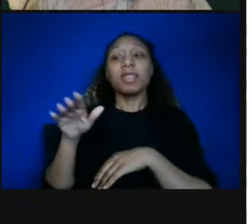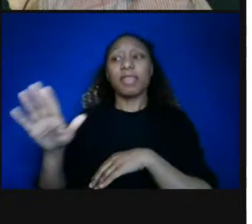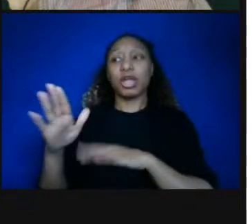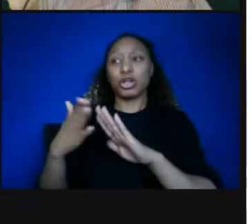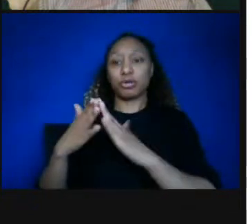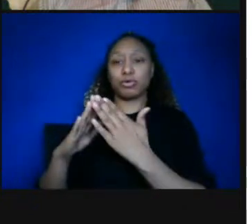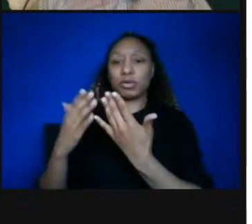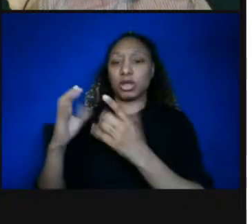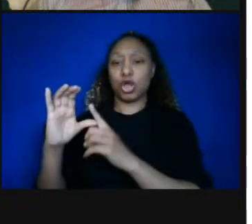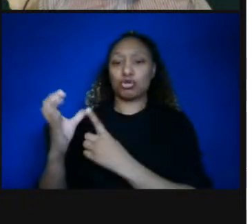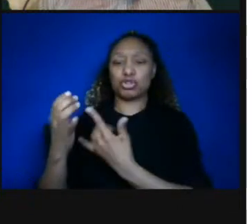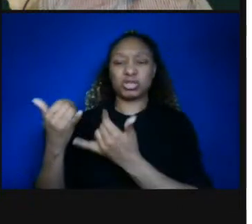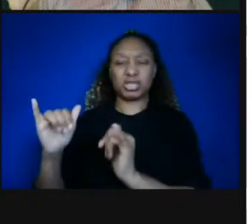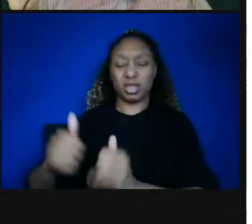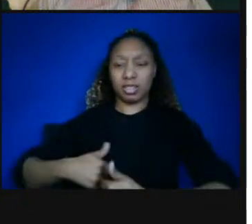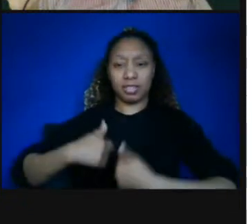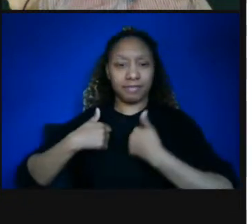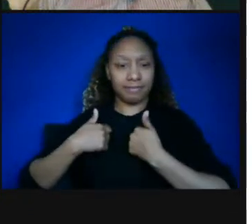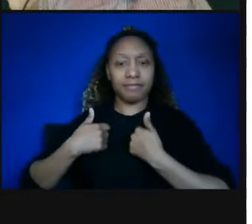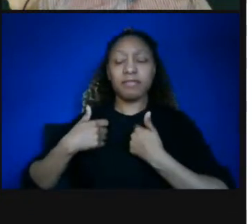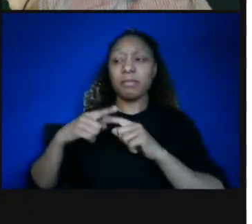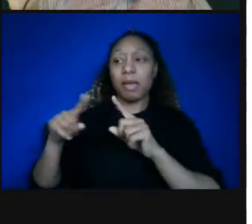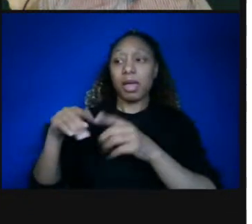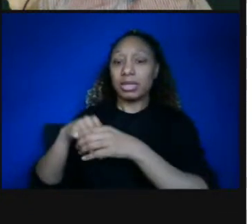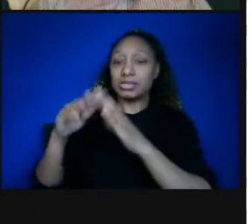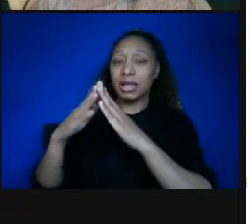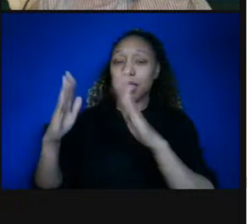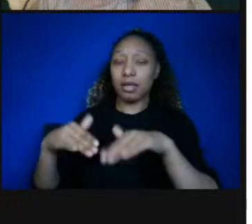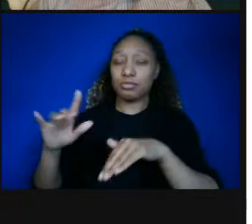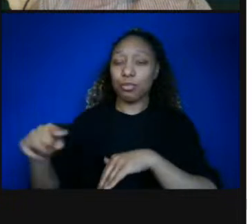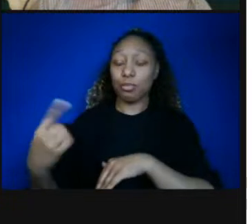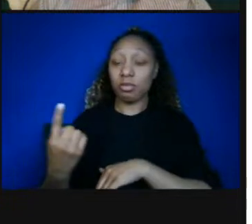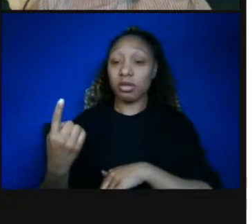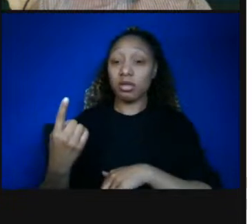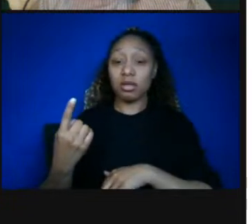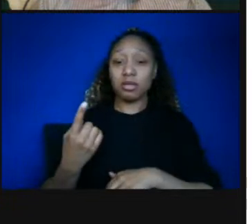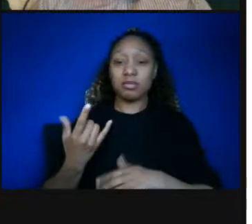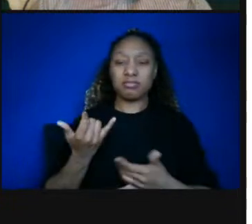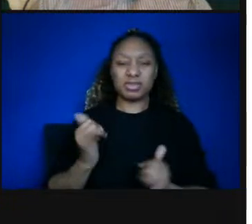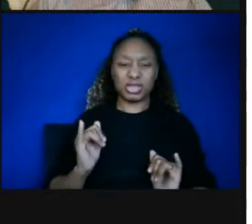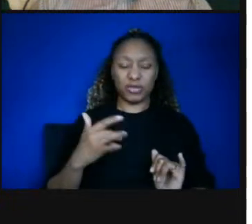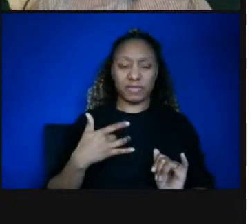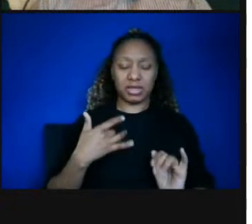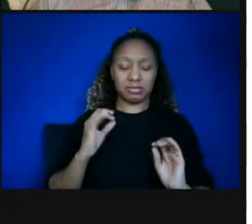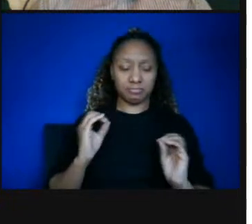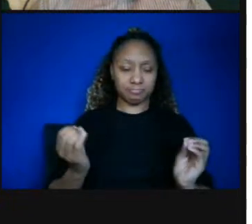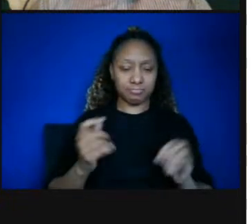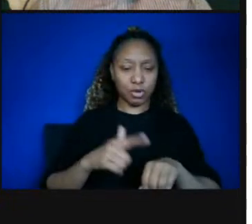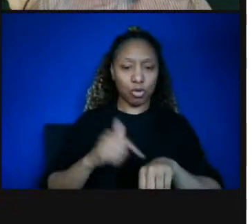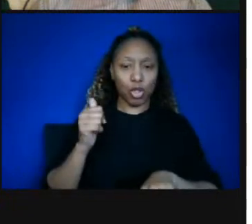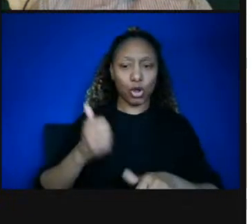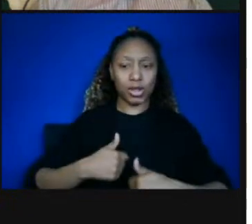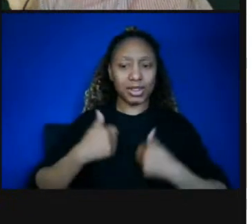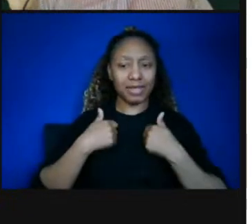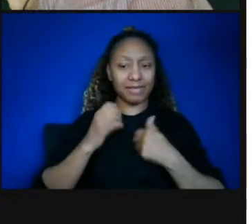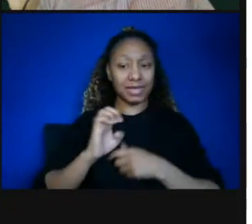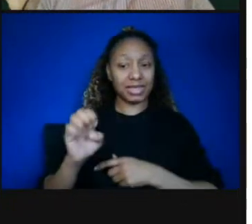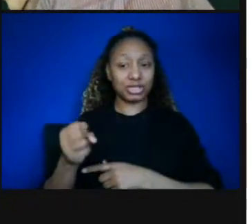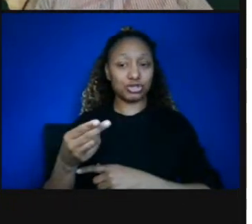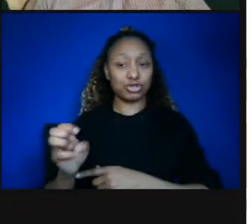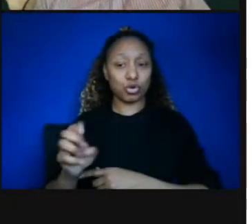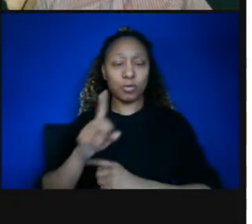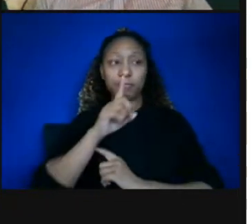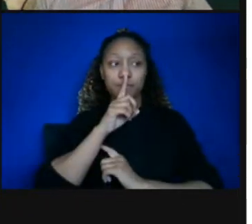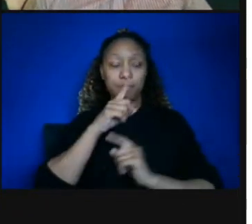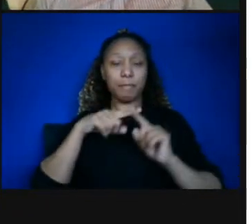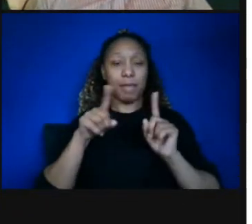government agencies in the past wrote the Indians off, saying they were no longer living in the Eastern Shore, but this was not the truth. So you have